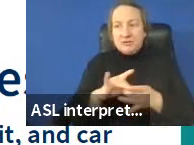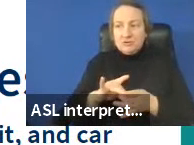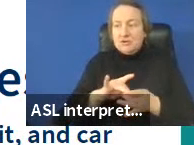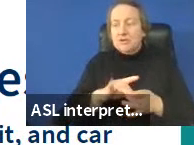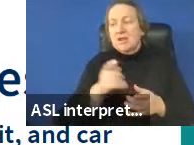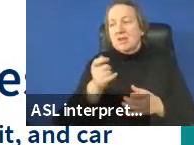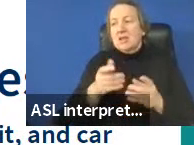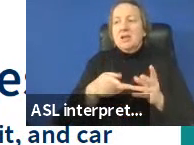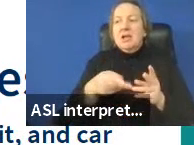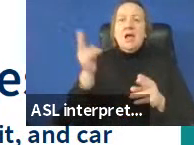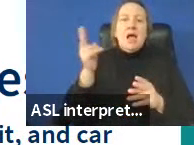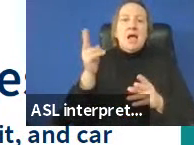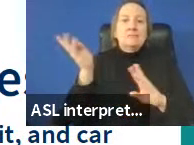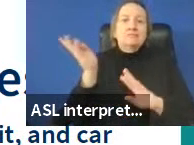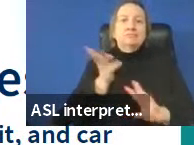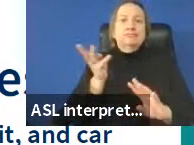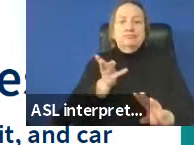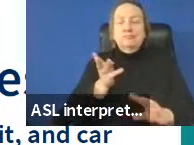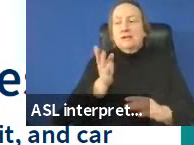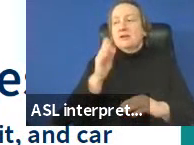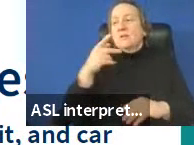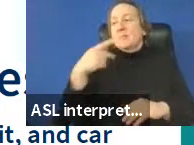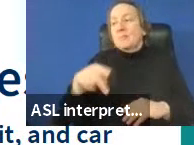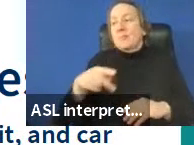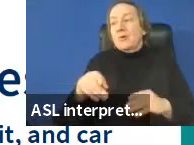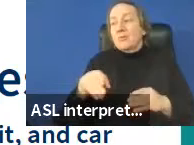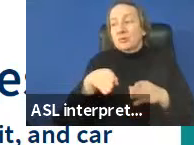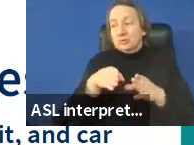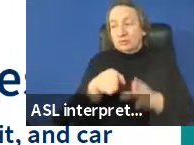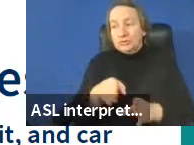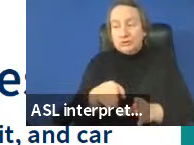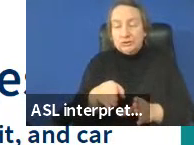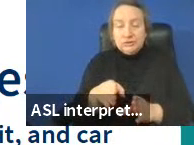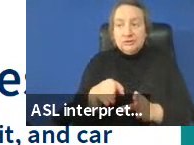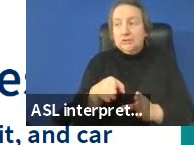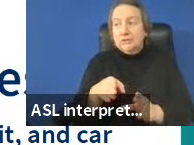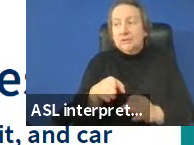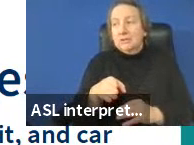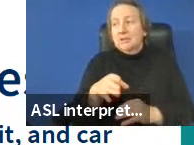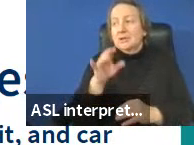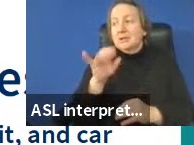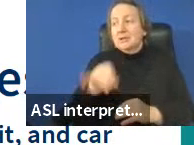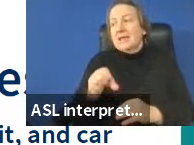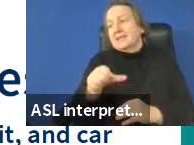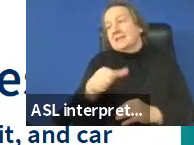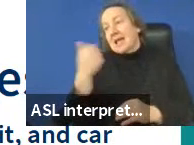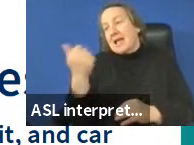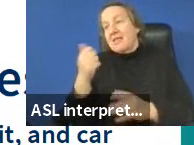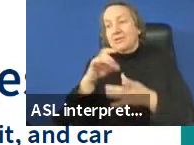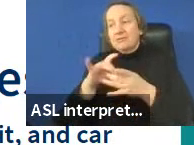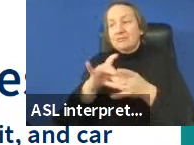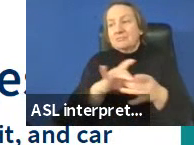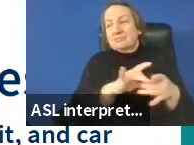higher volume than the purple streets that are the rest of the network